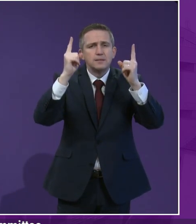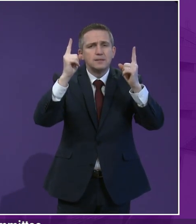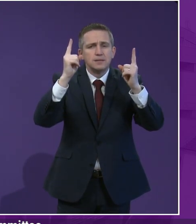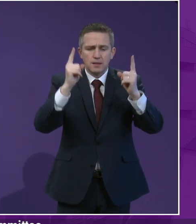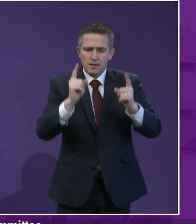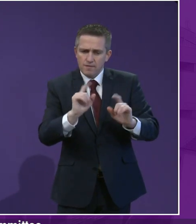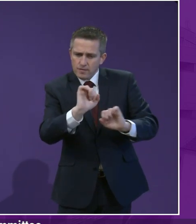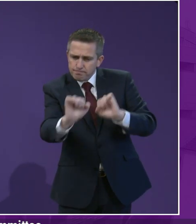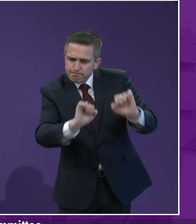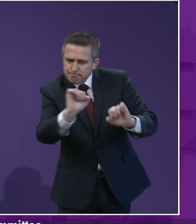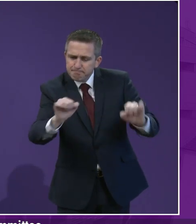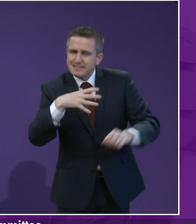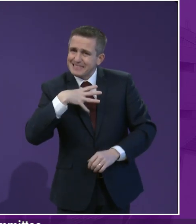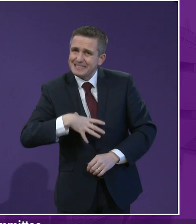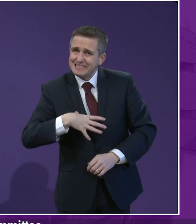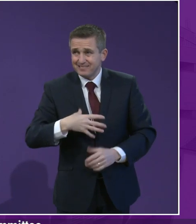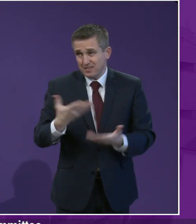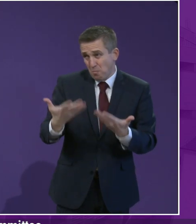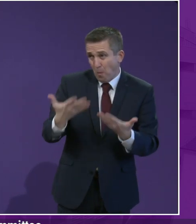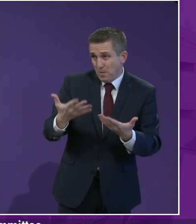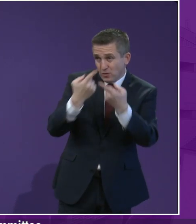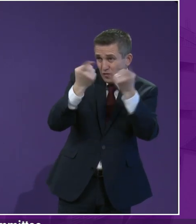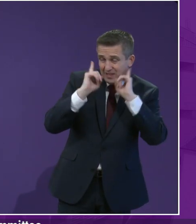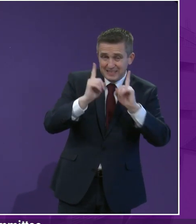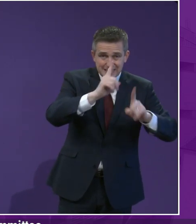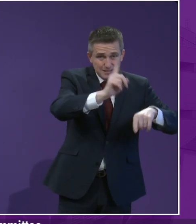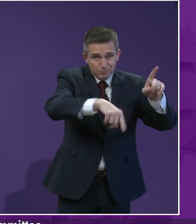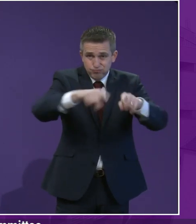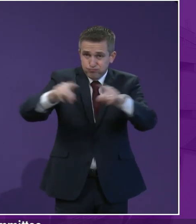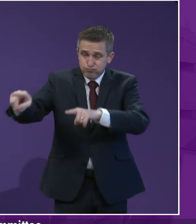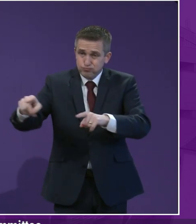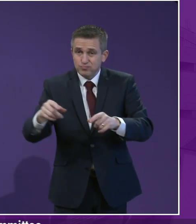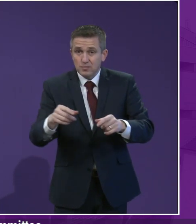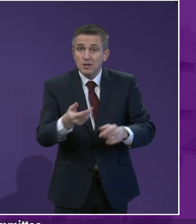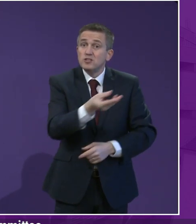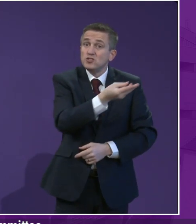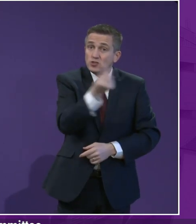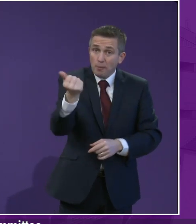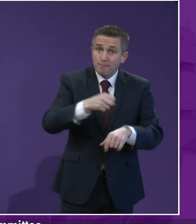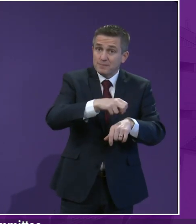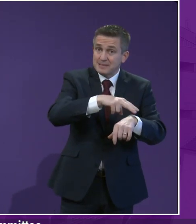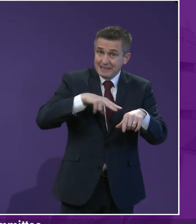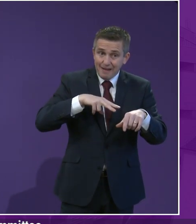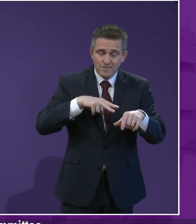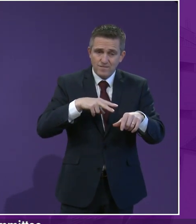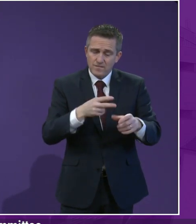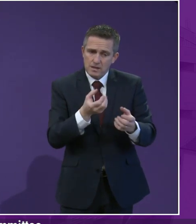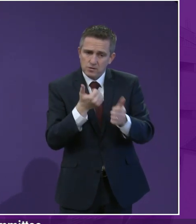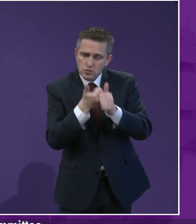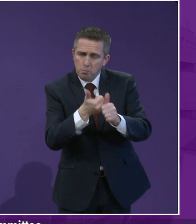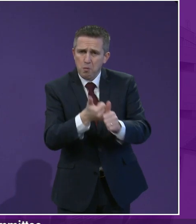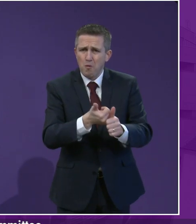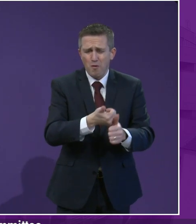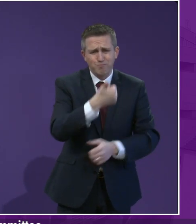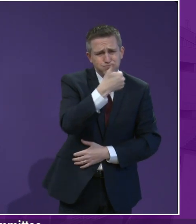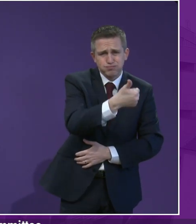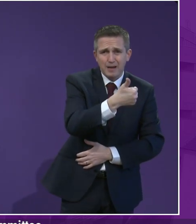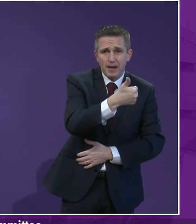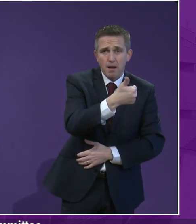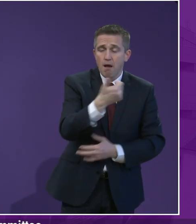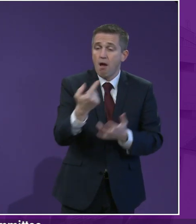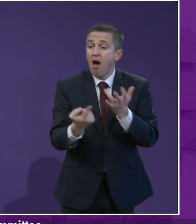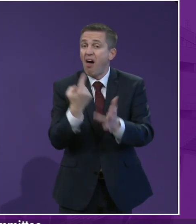is also very important. And these are the things which I think need to be developed so that staff have a greater understanding and a